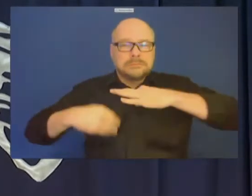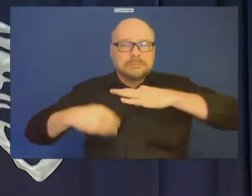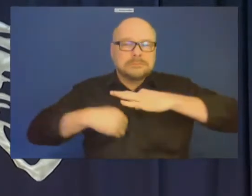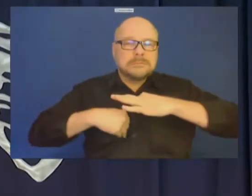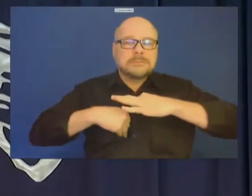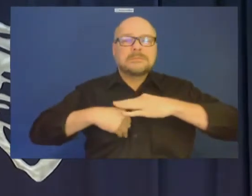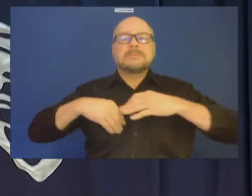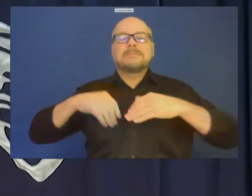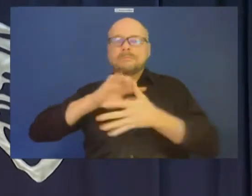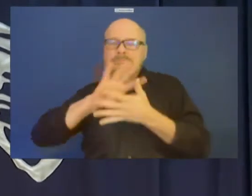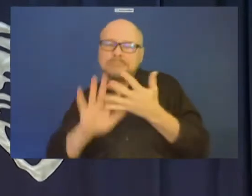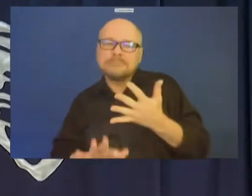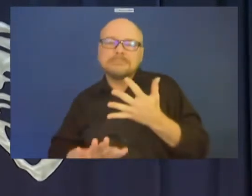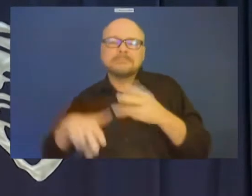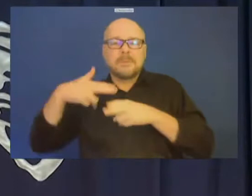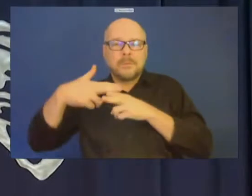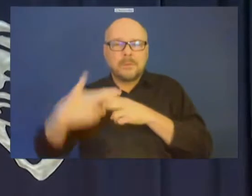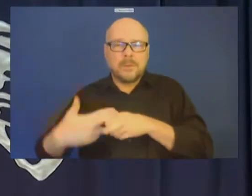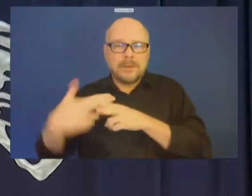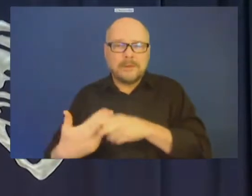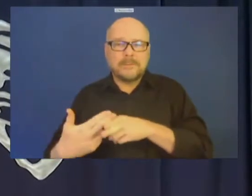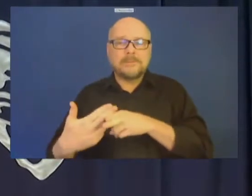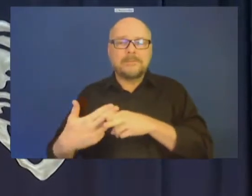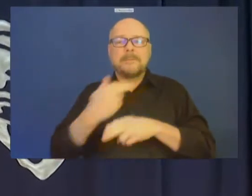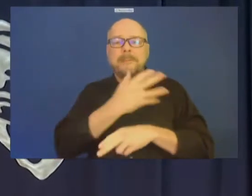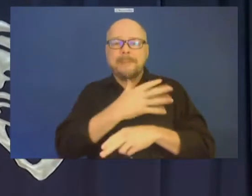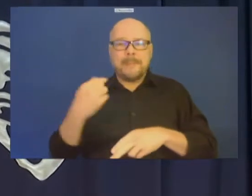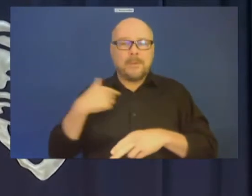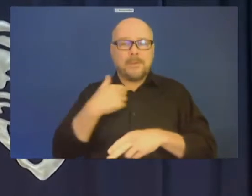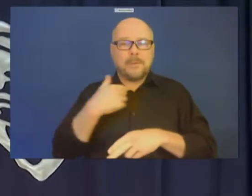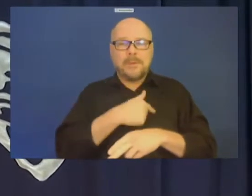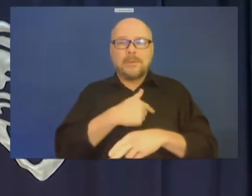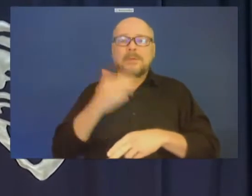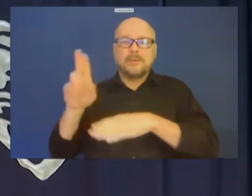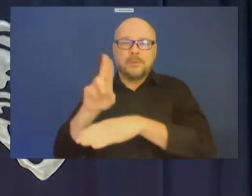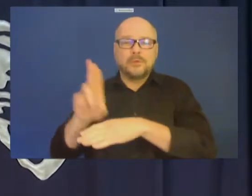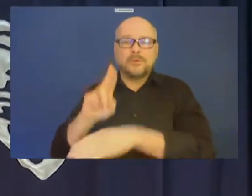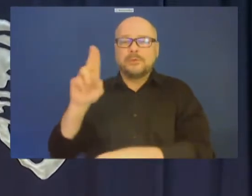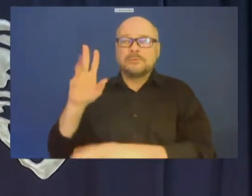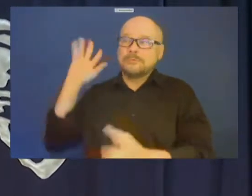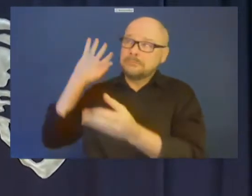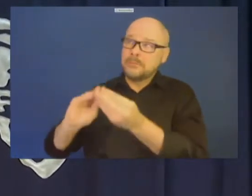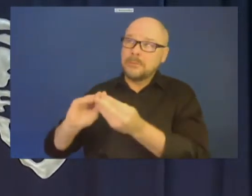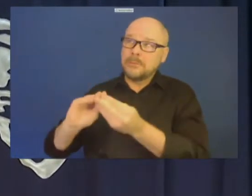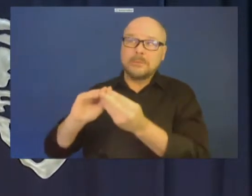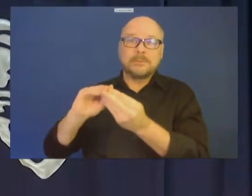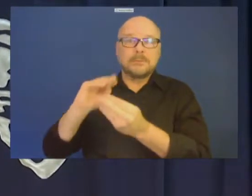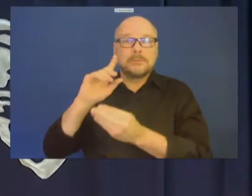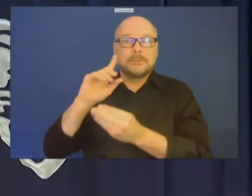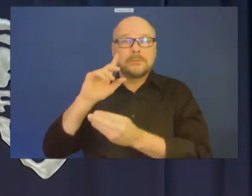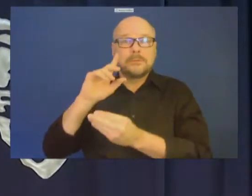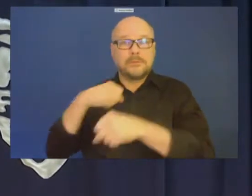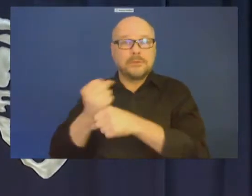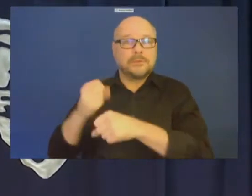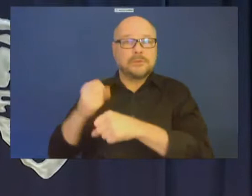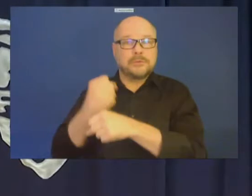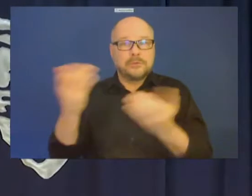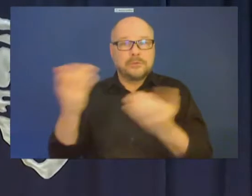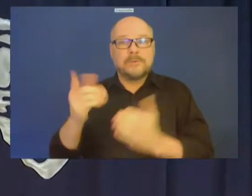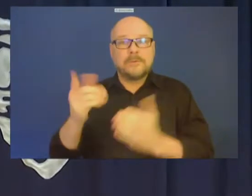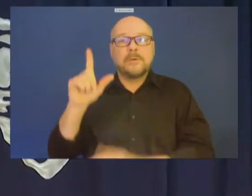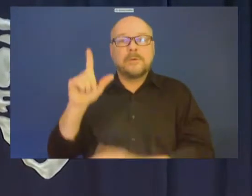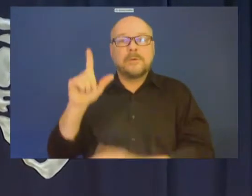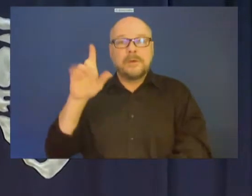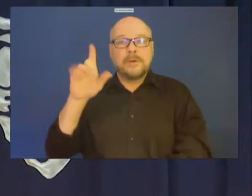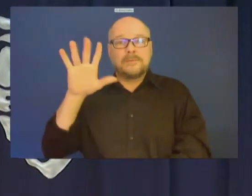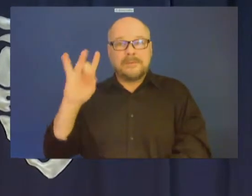30-year career, that adds up to a total of over 156,000 pounds carried. But that weight pales in comparison to the weight of the badge